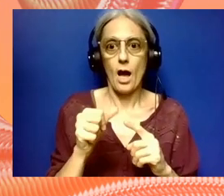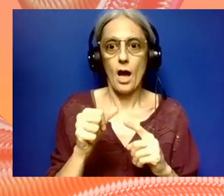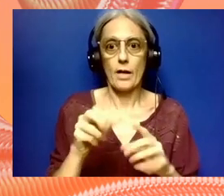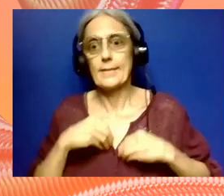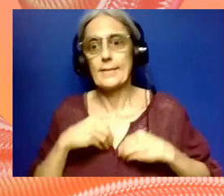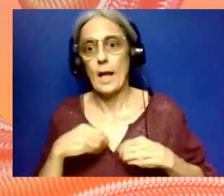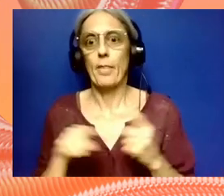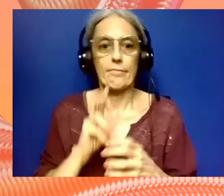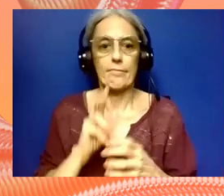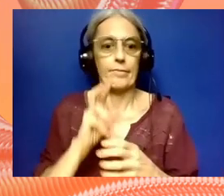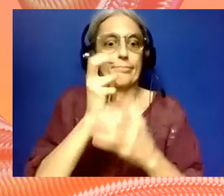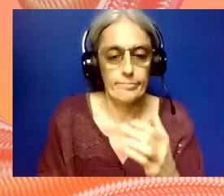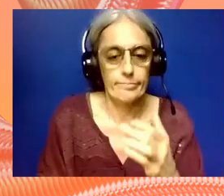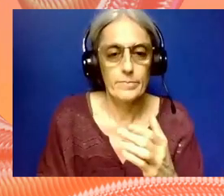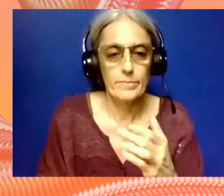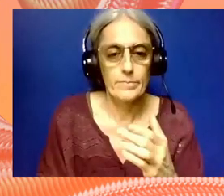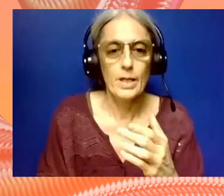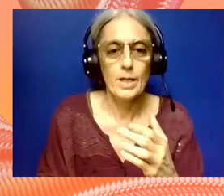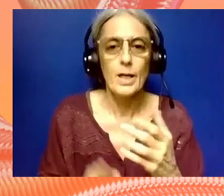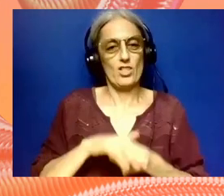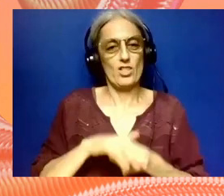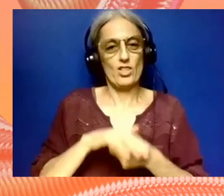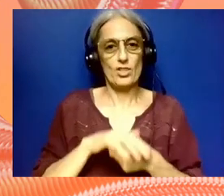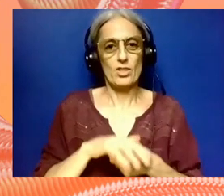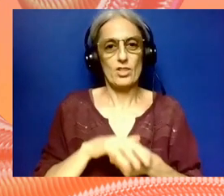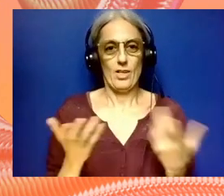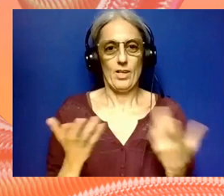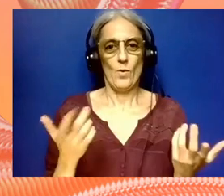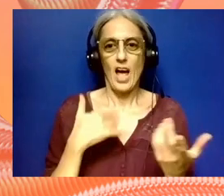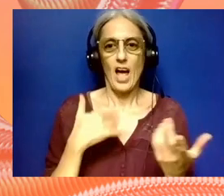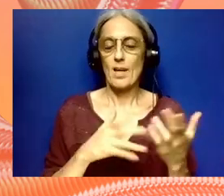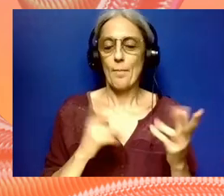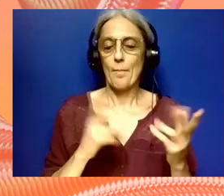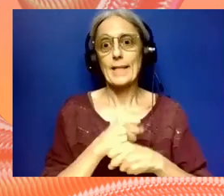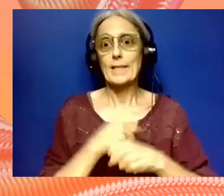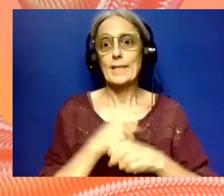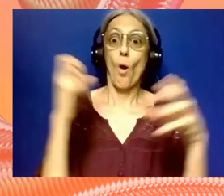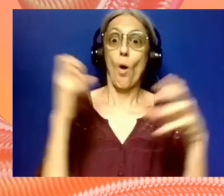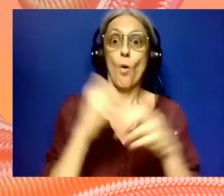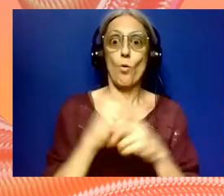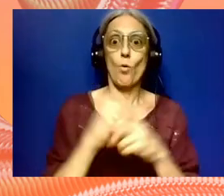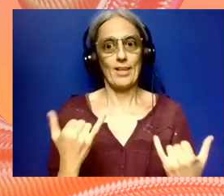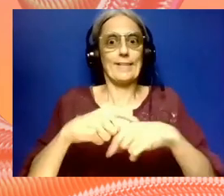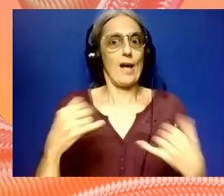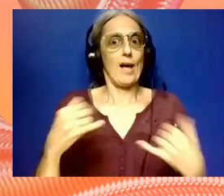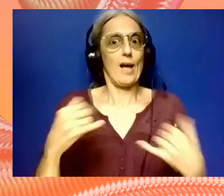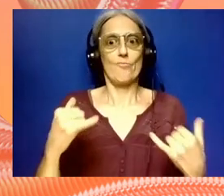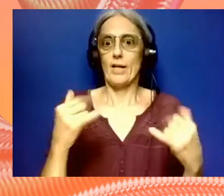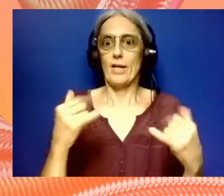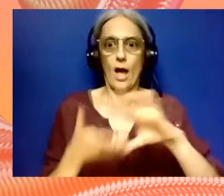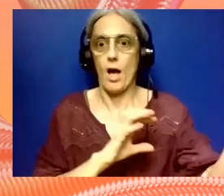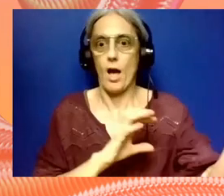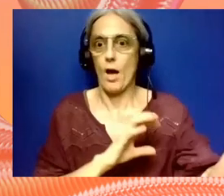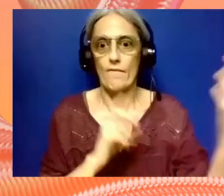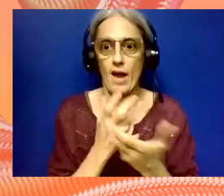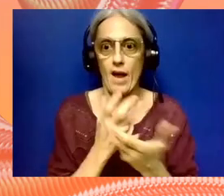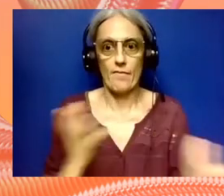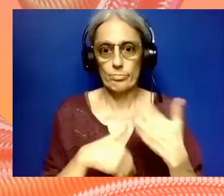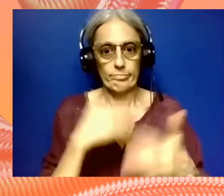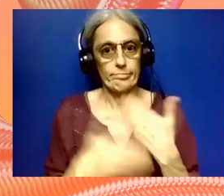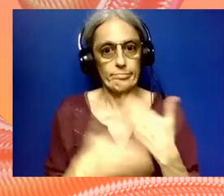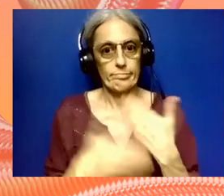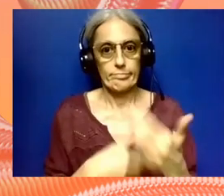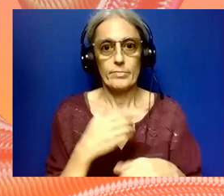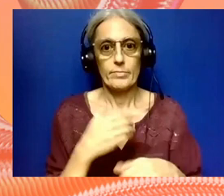like there is some explosion that's just like, this is the right time for it. And so when we have this kind of hard